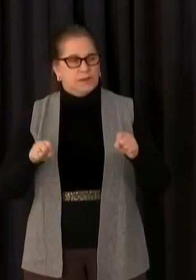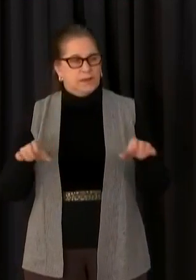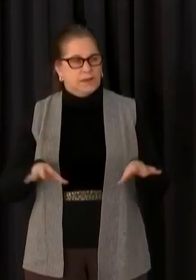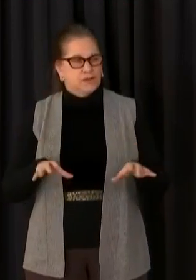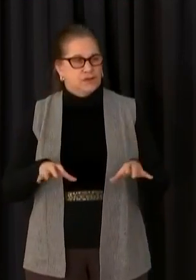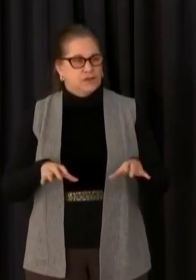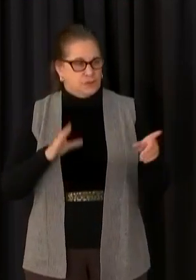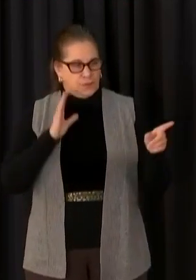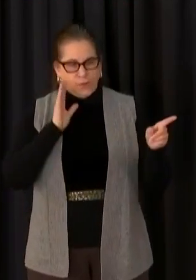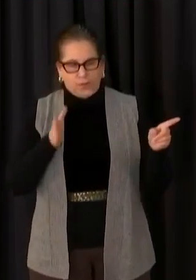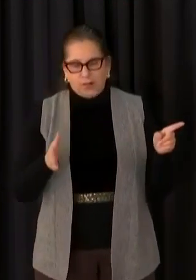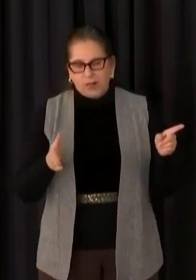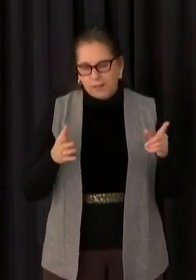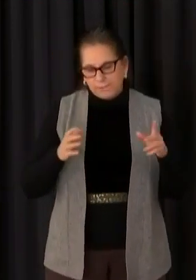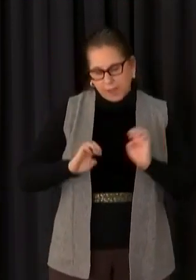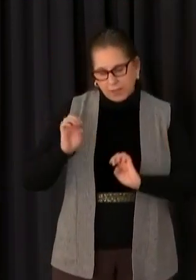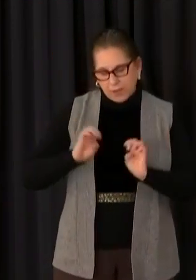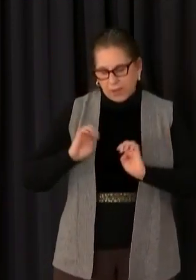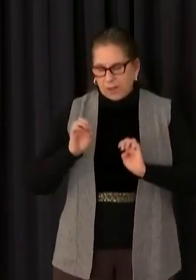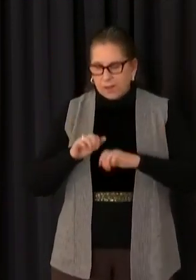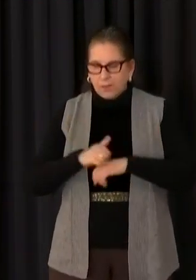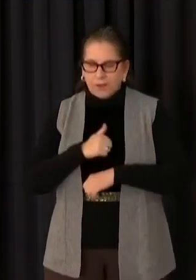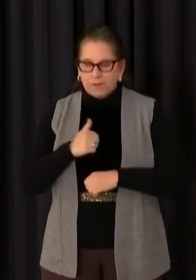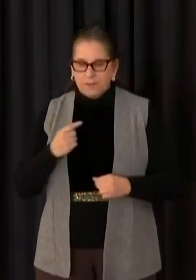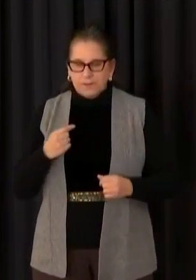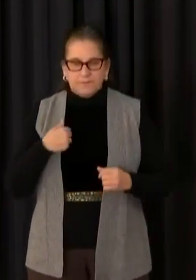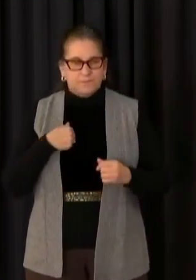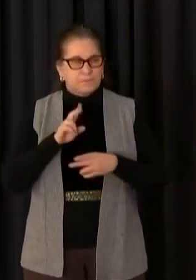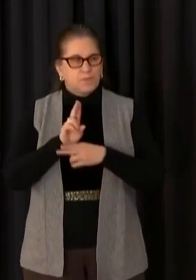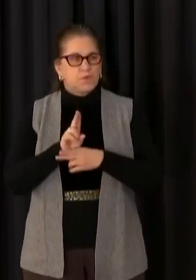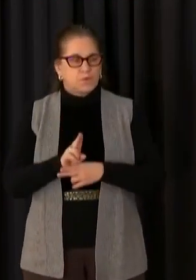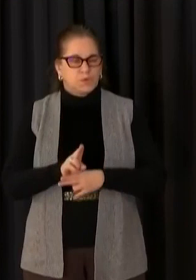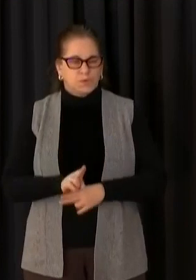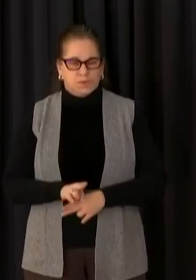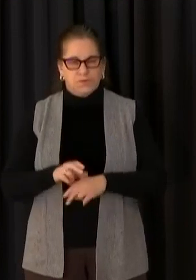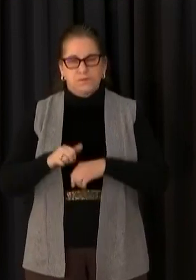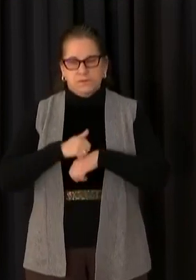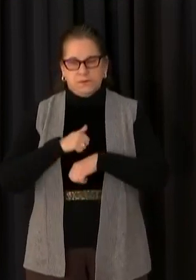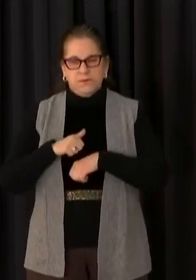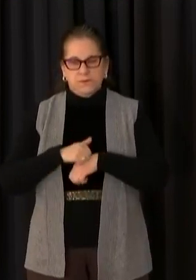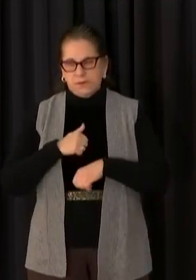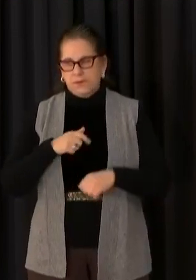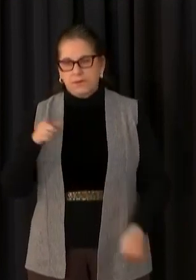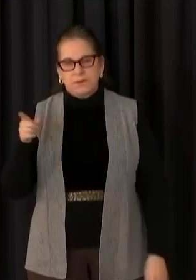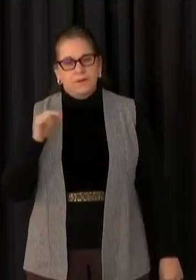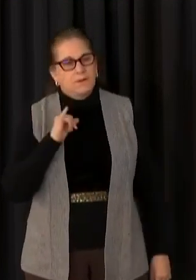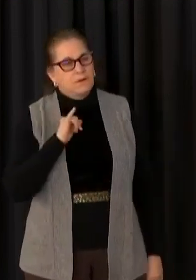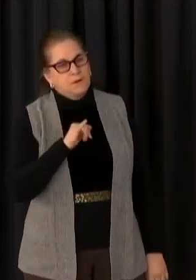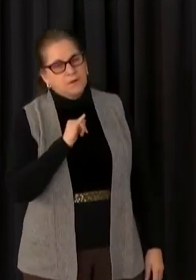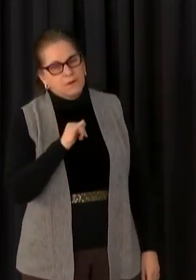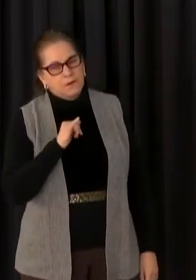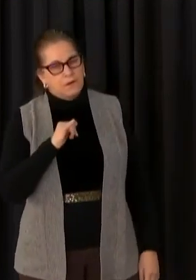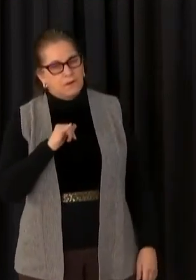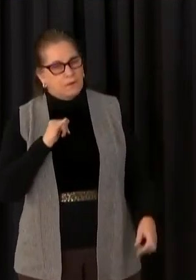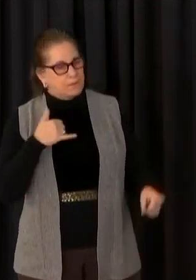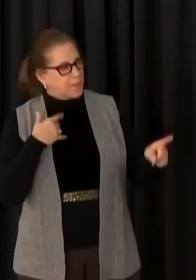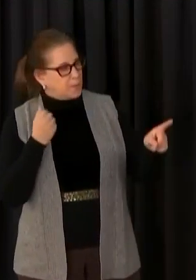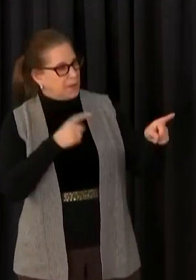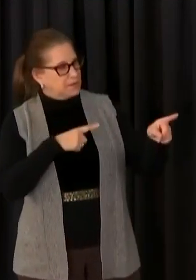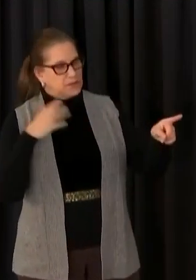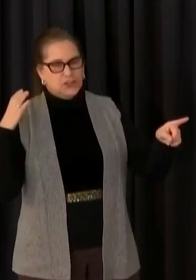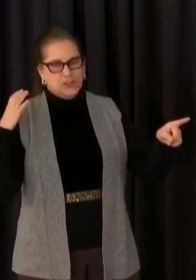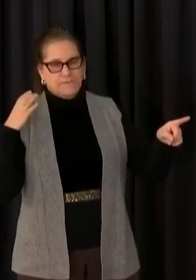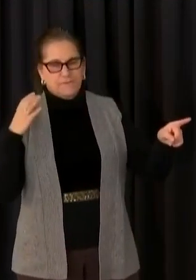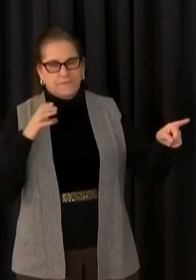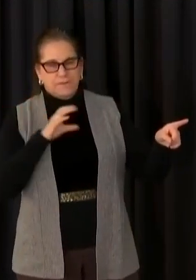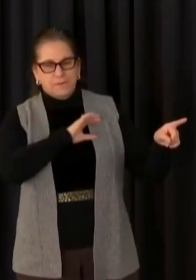will implement whatever measures they think are necessary. And then a question for Chief Conte. Are there any updates